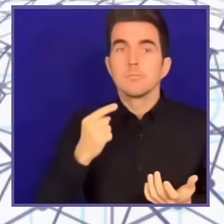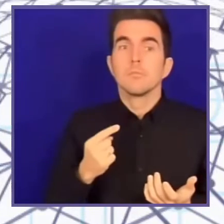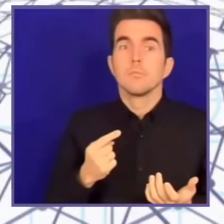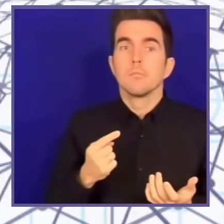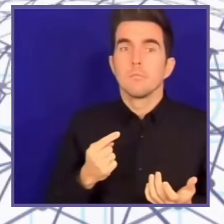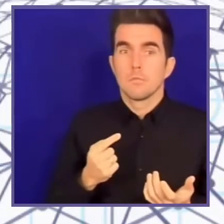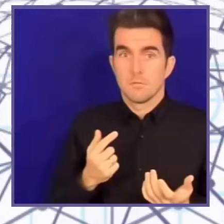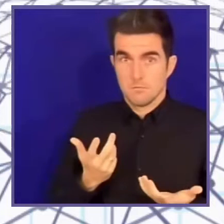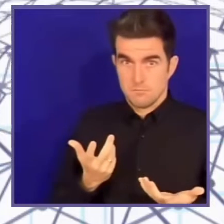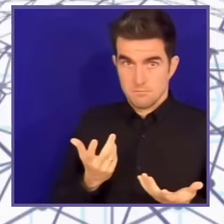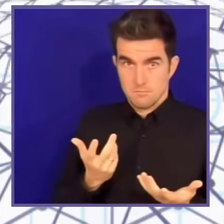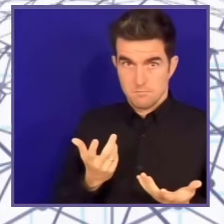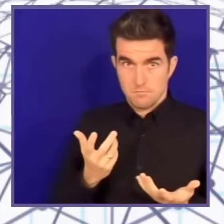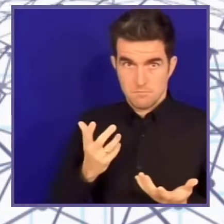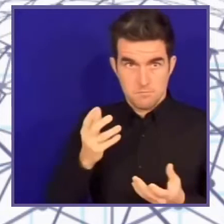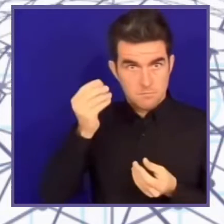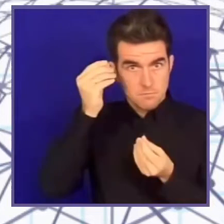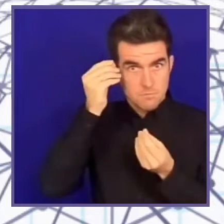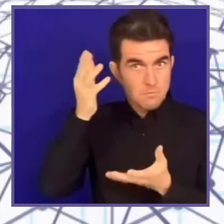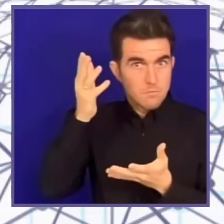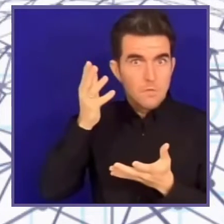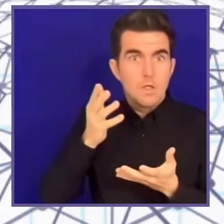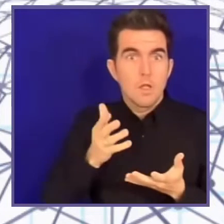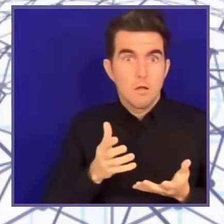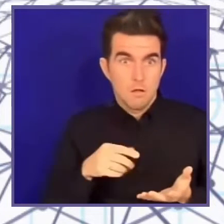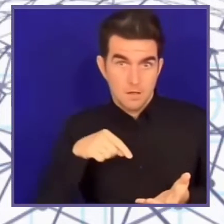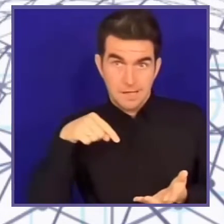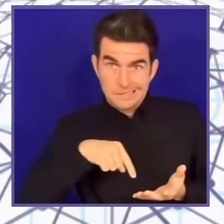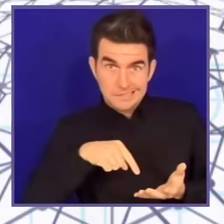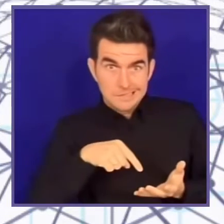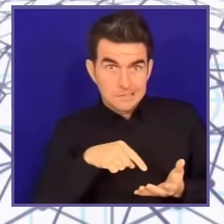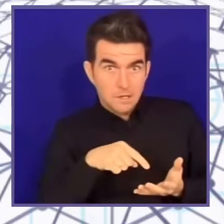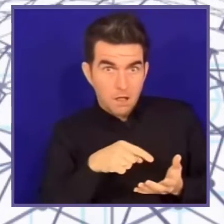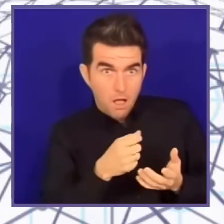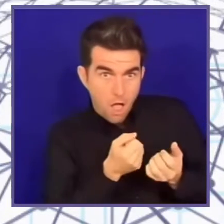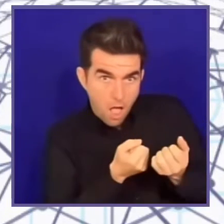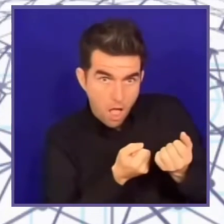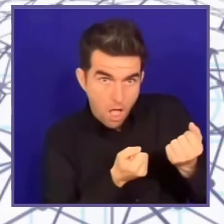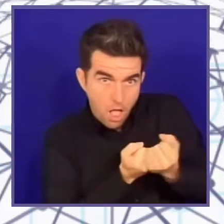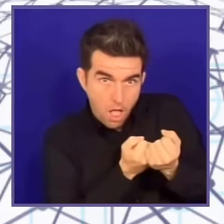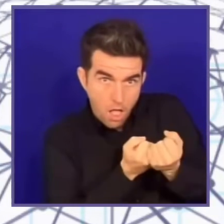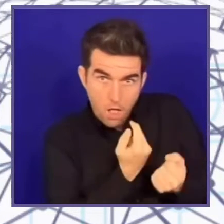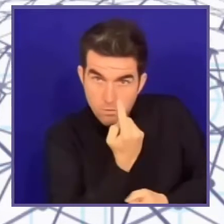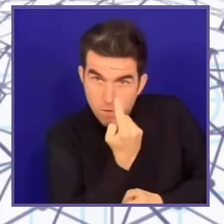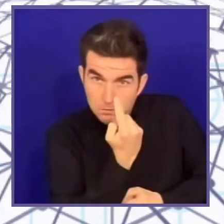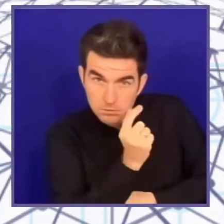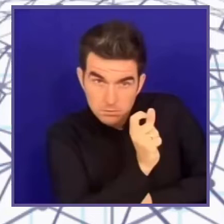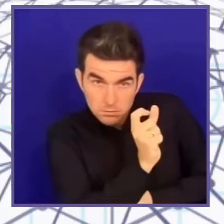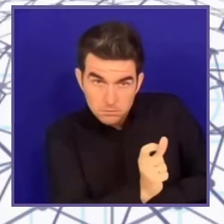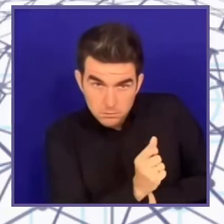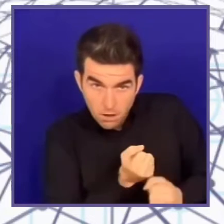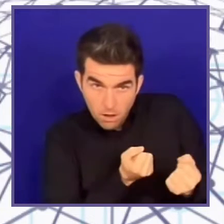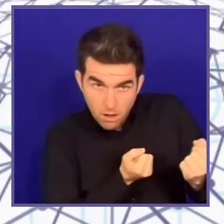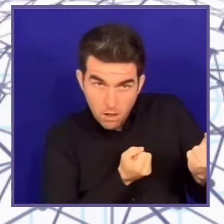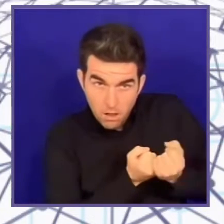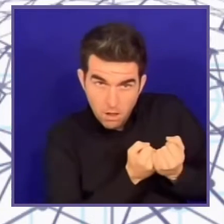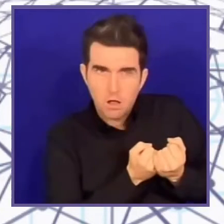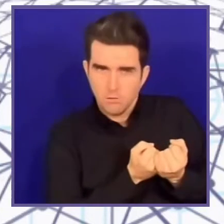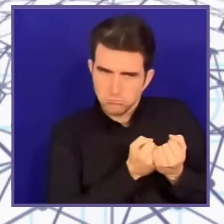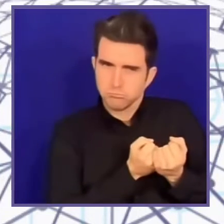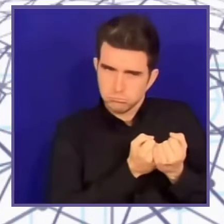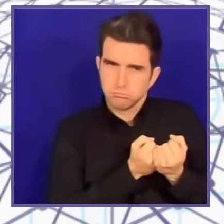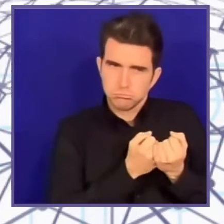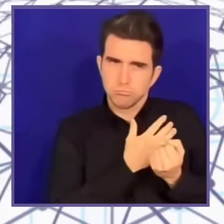market, but which someone could take the design off of there and get it locally made. So we